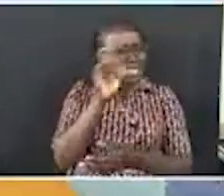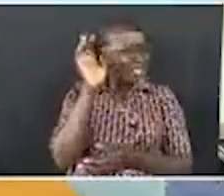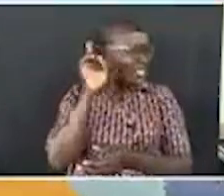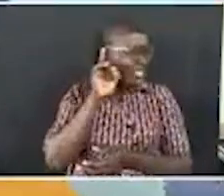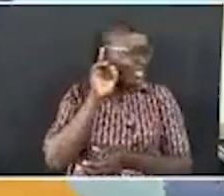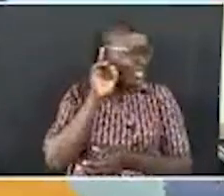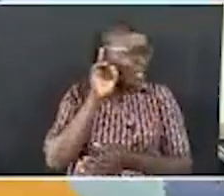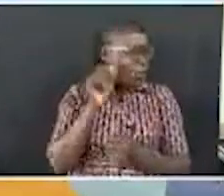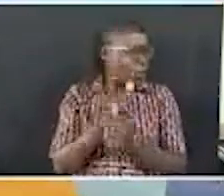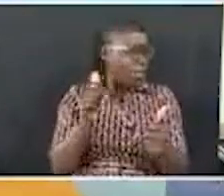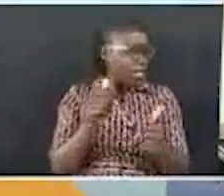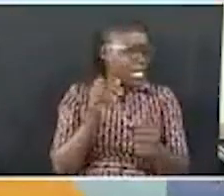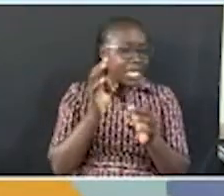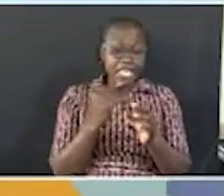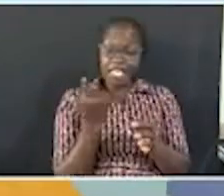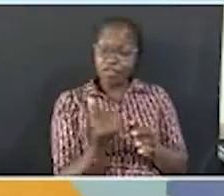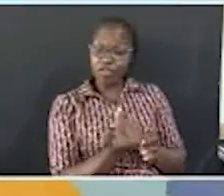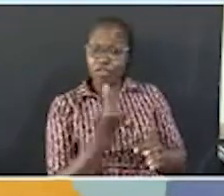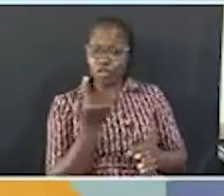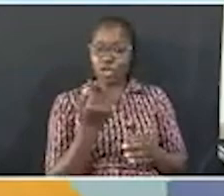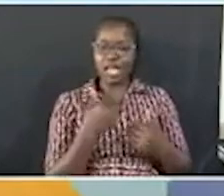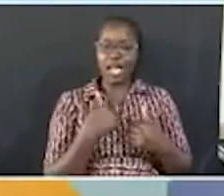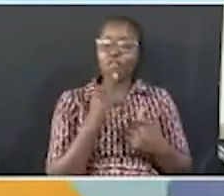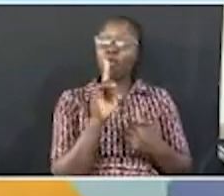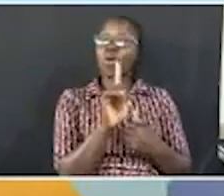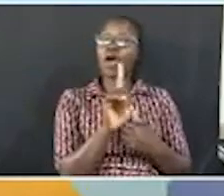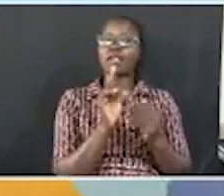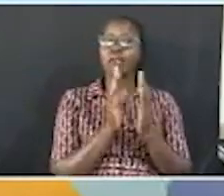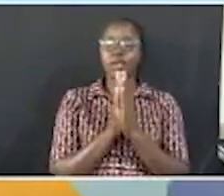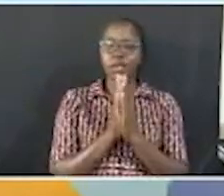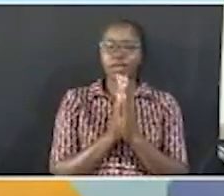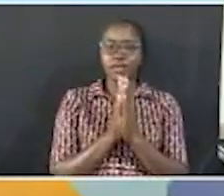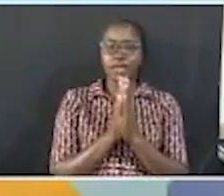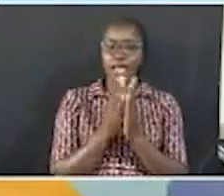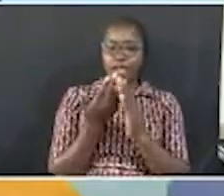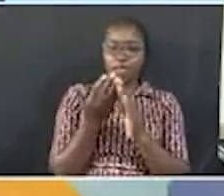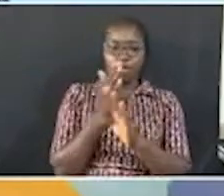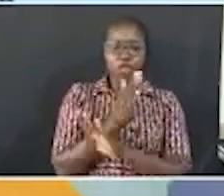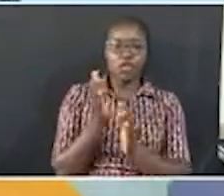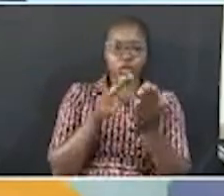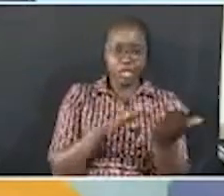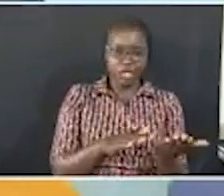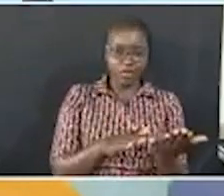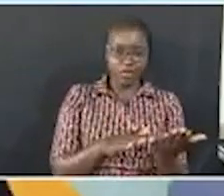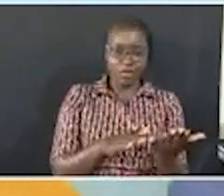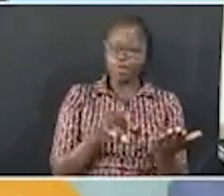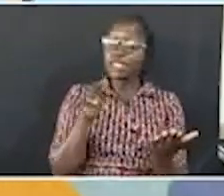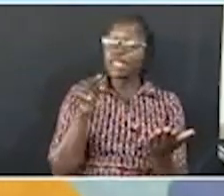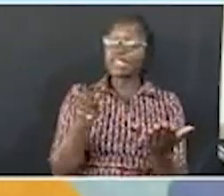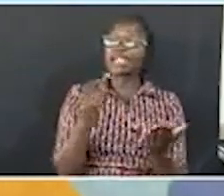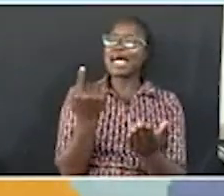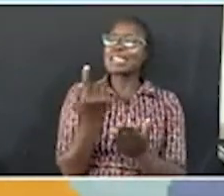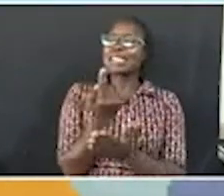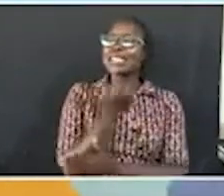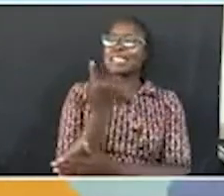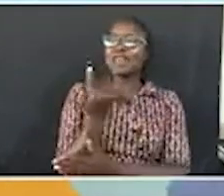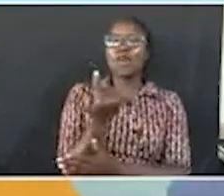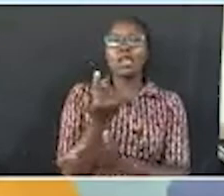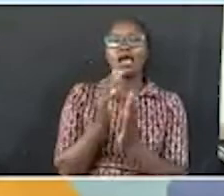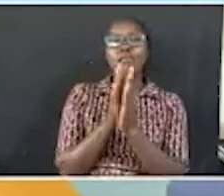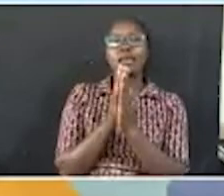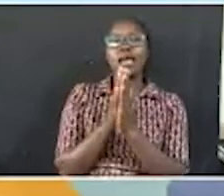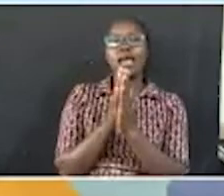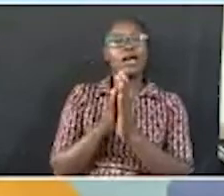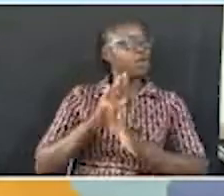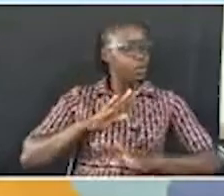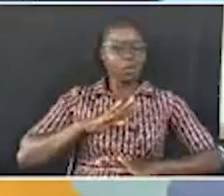friends, if you only have one prayer before you die, that single prayer will be